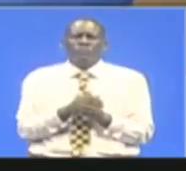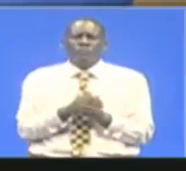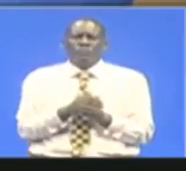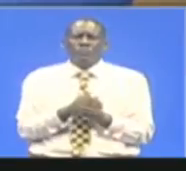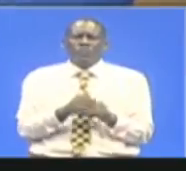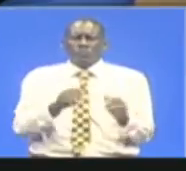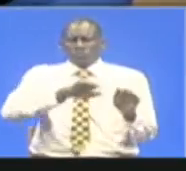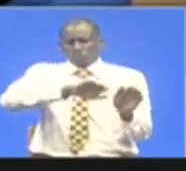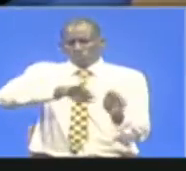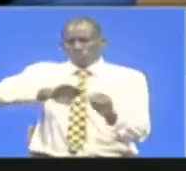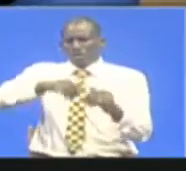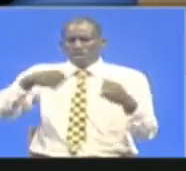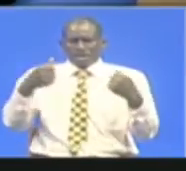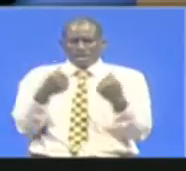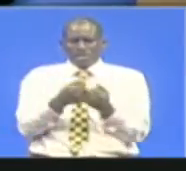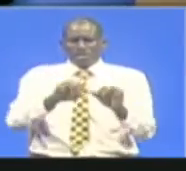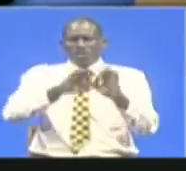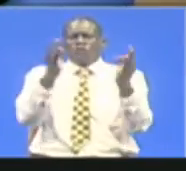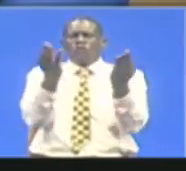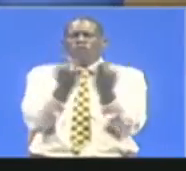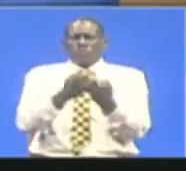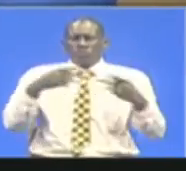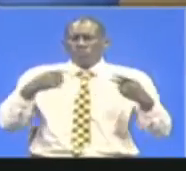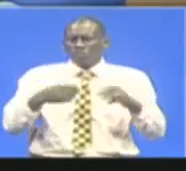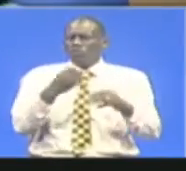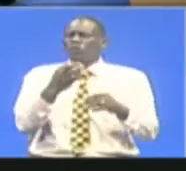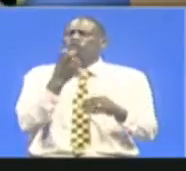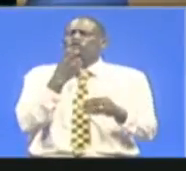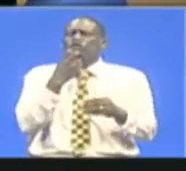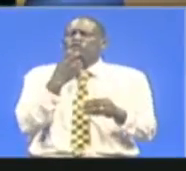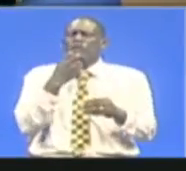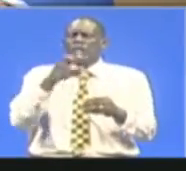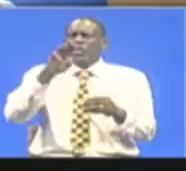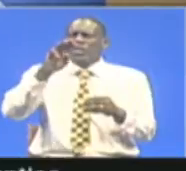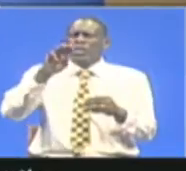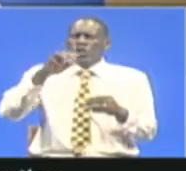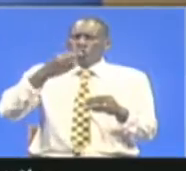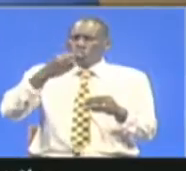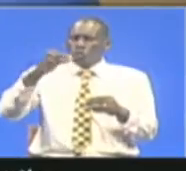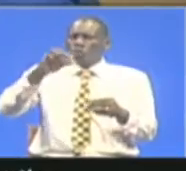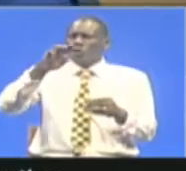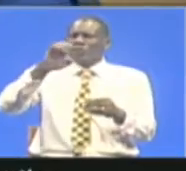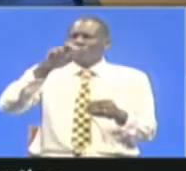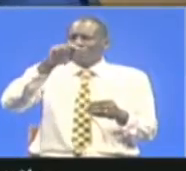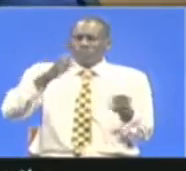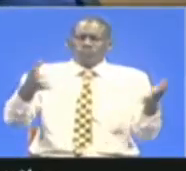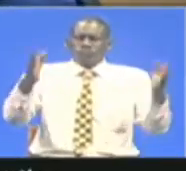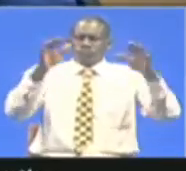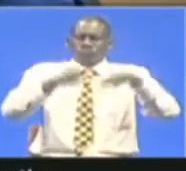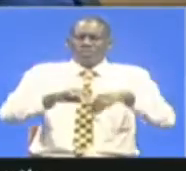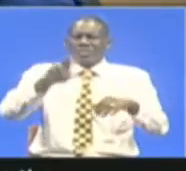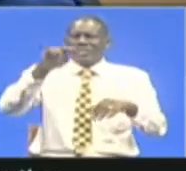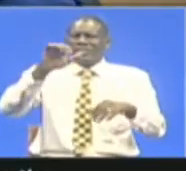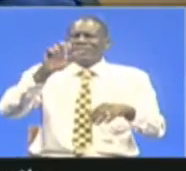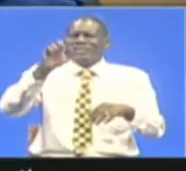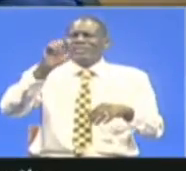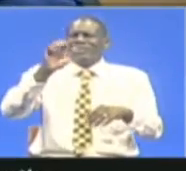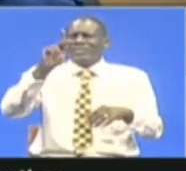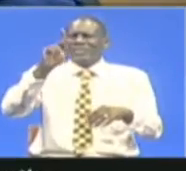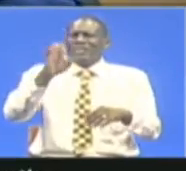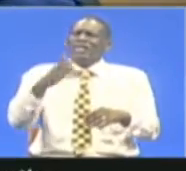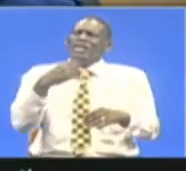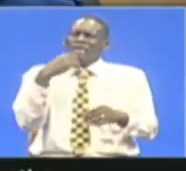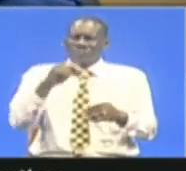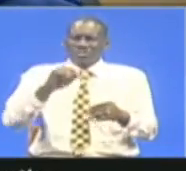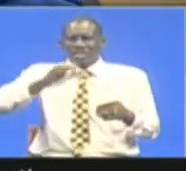To separate tragedy, the families of victims of Tuesday's mine collapse in Nyatike have faulted the county and national governments for the slow